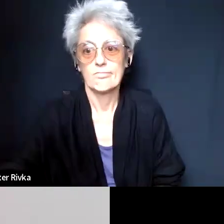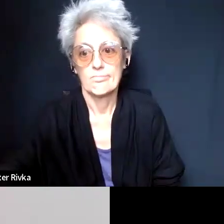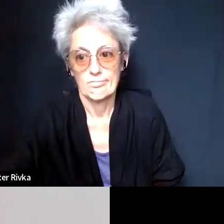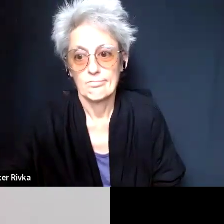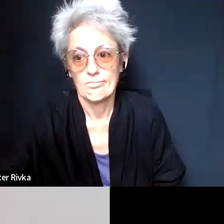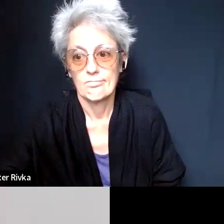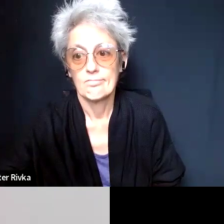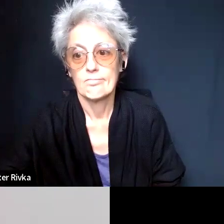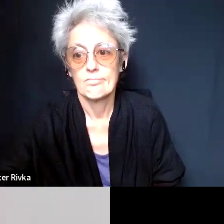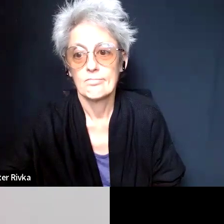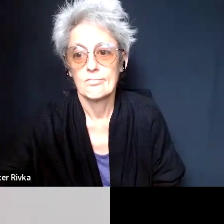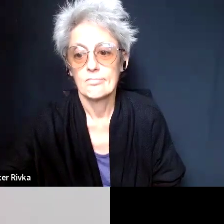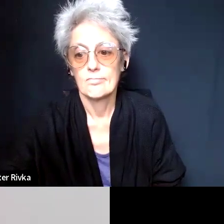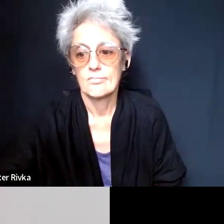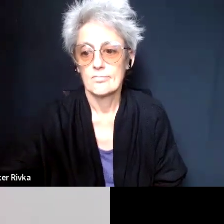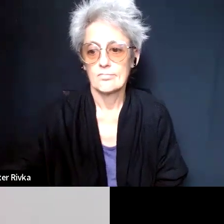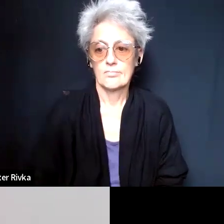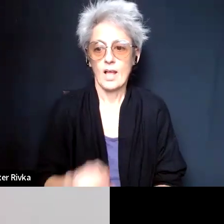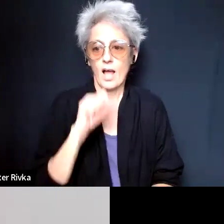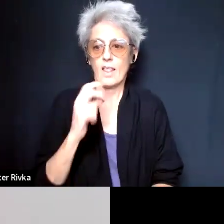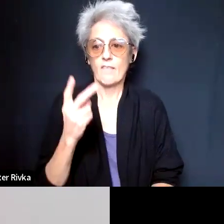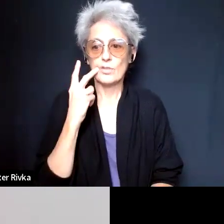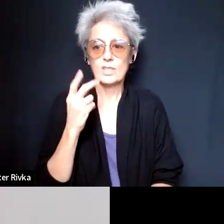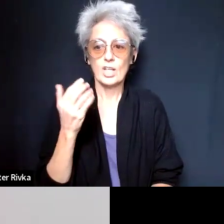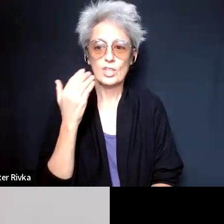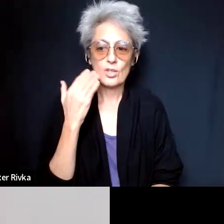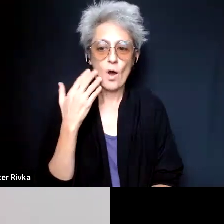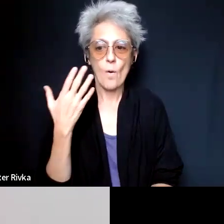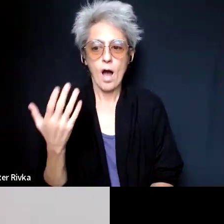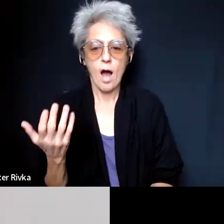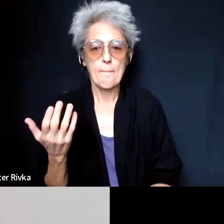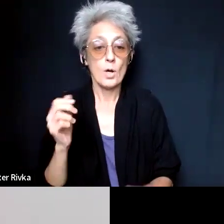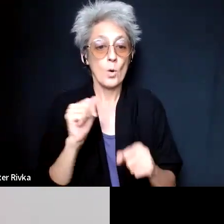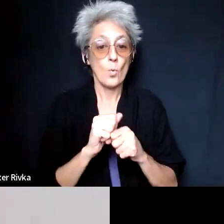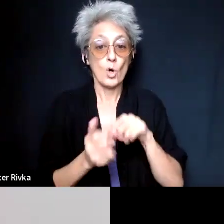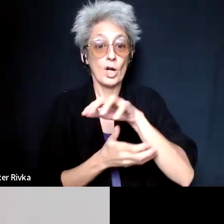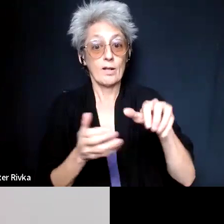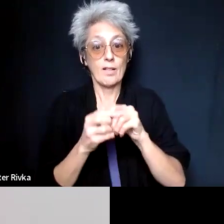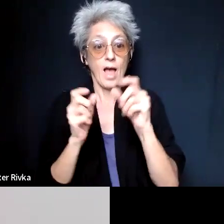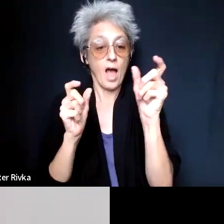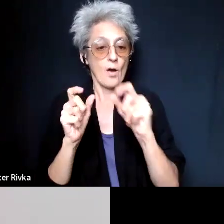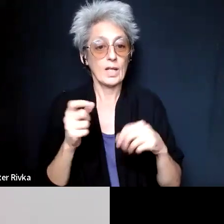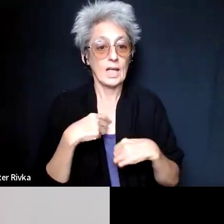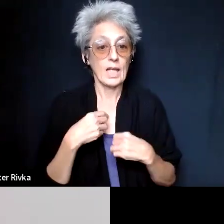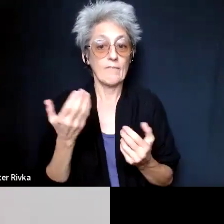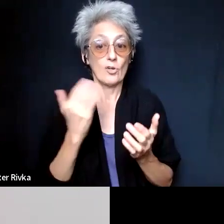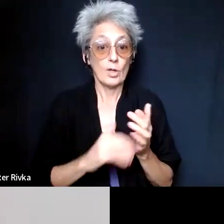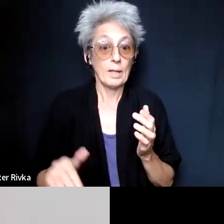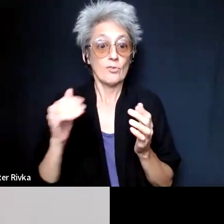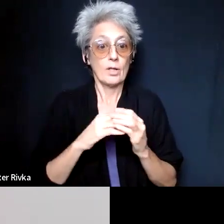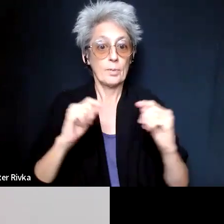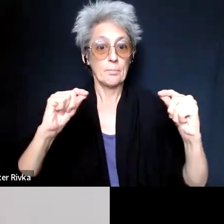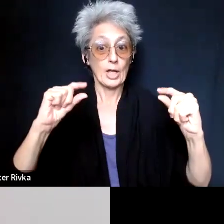and I loved seeing, you know, in a word cloud, things get bigger based on the number of times it's repeated, you know, being part